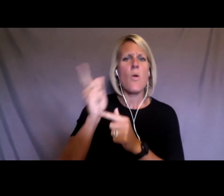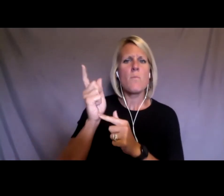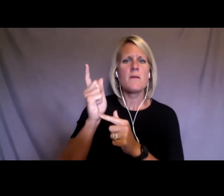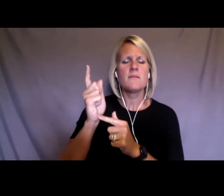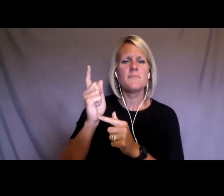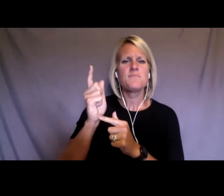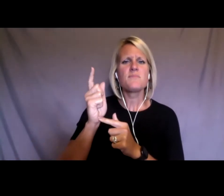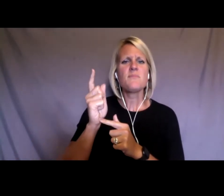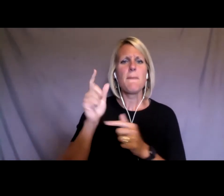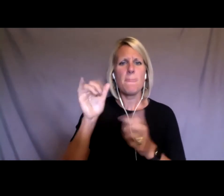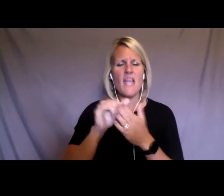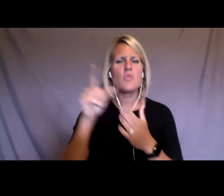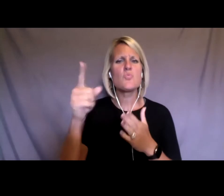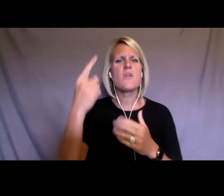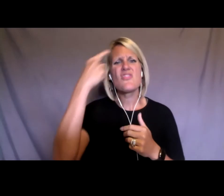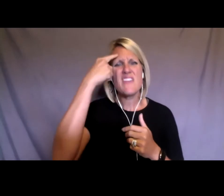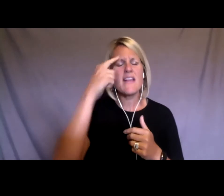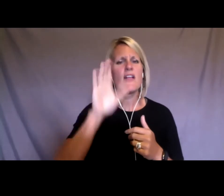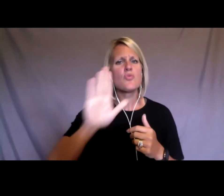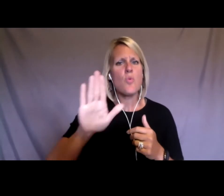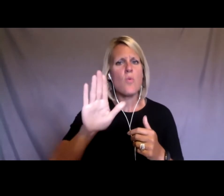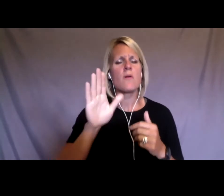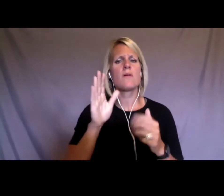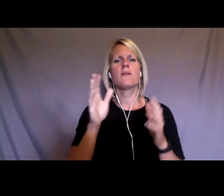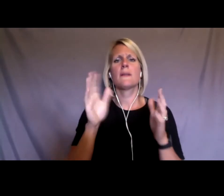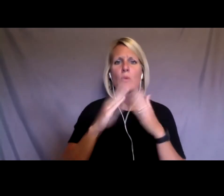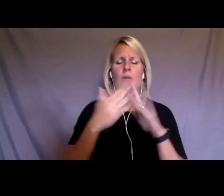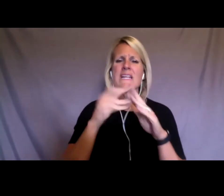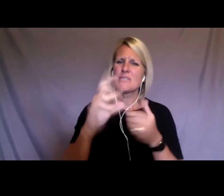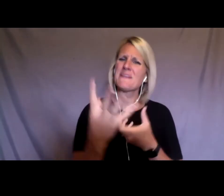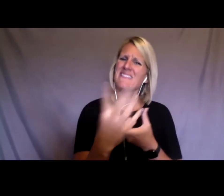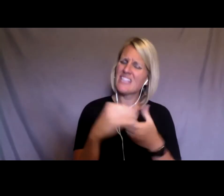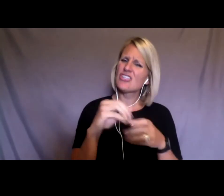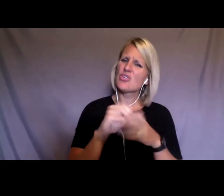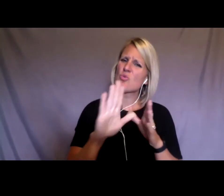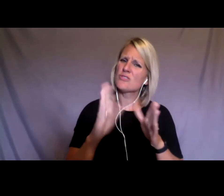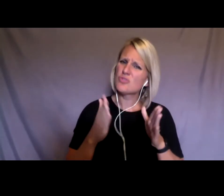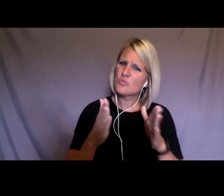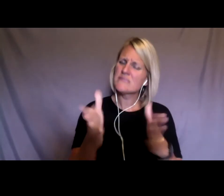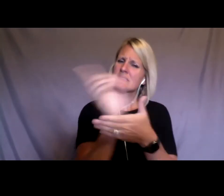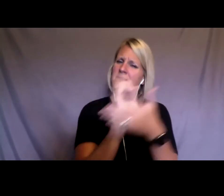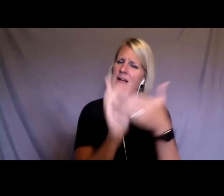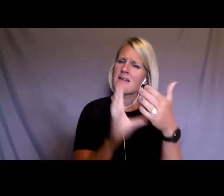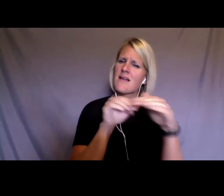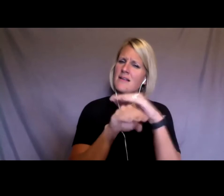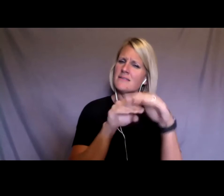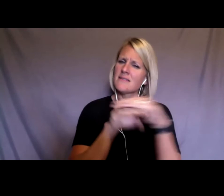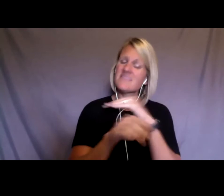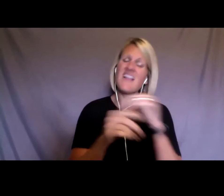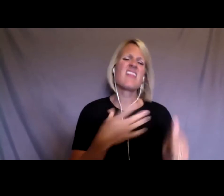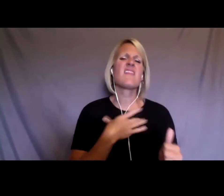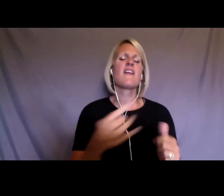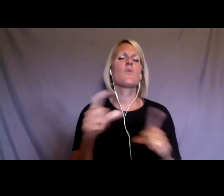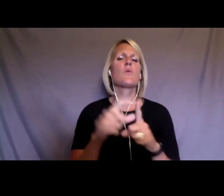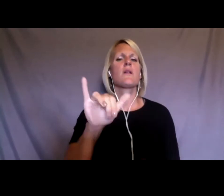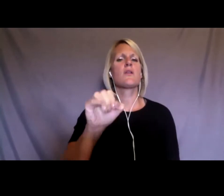engaged in your street design and access? And I really like emphasizing the word your